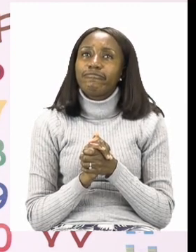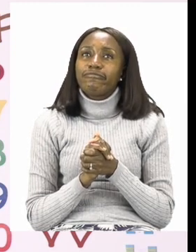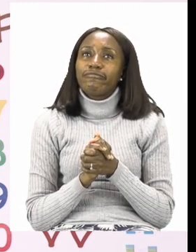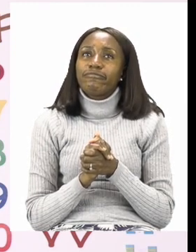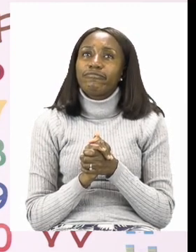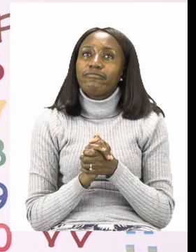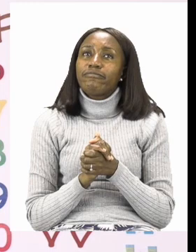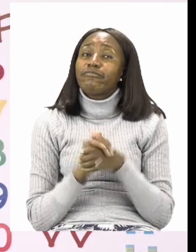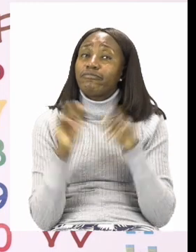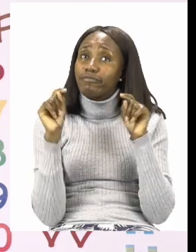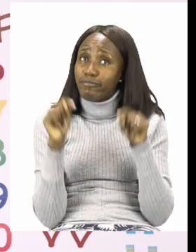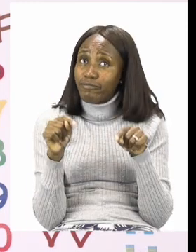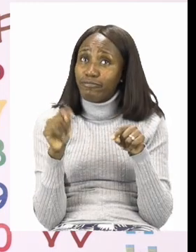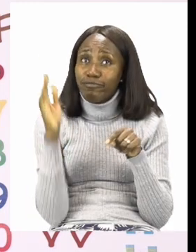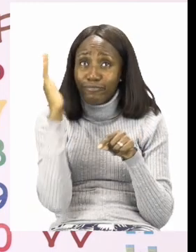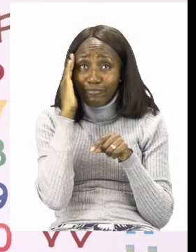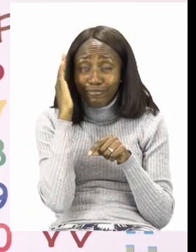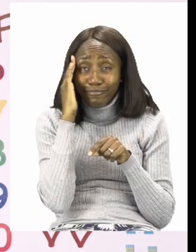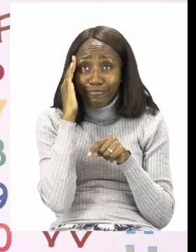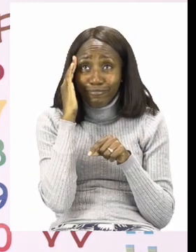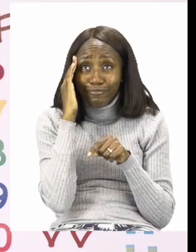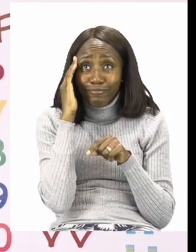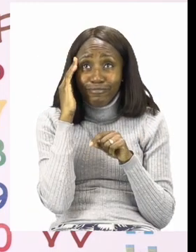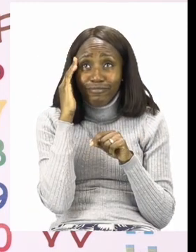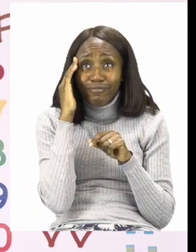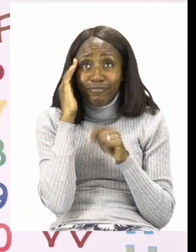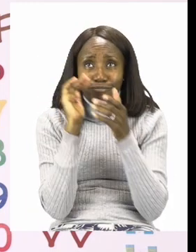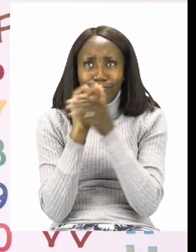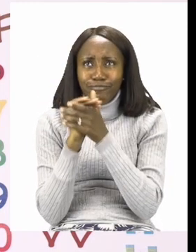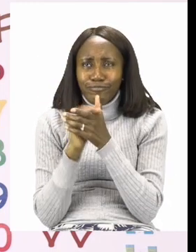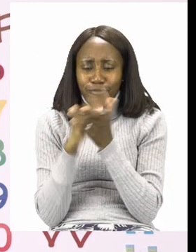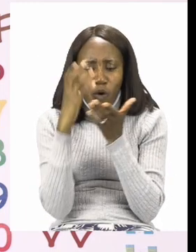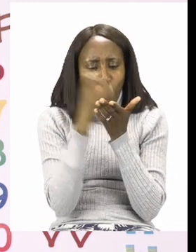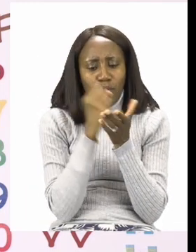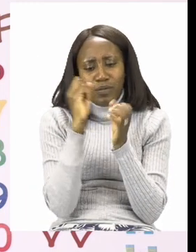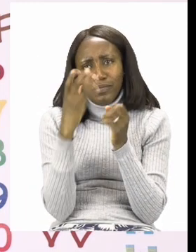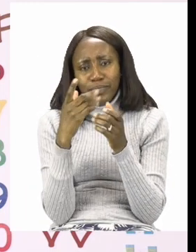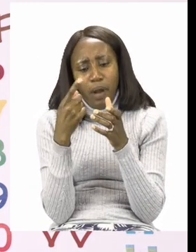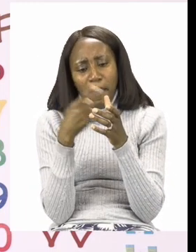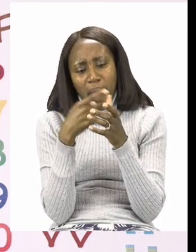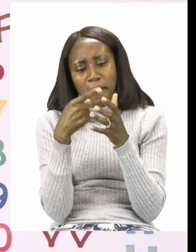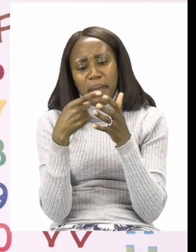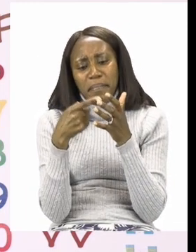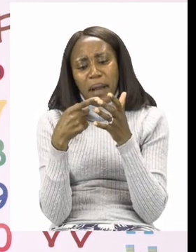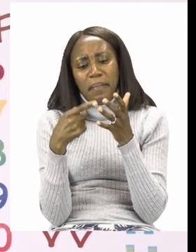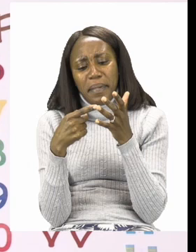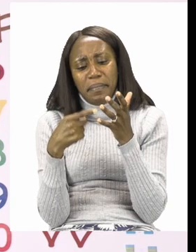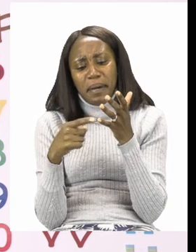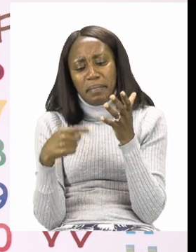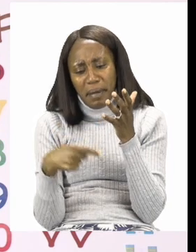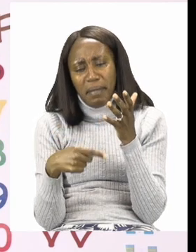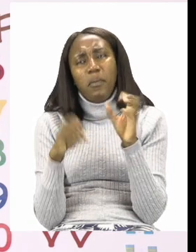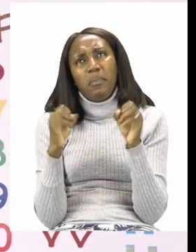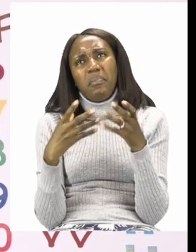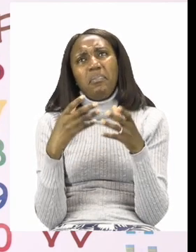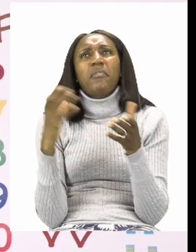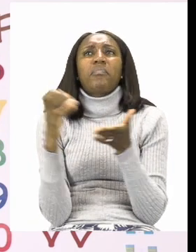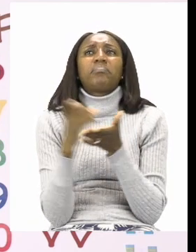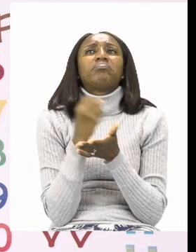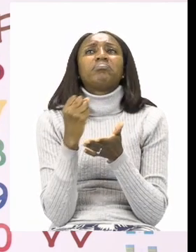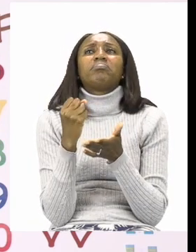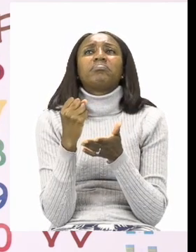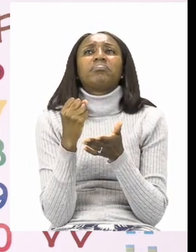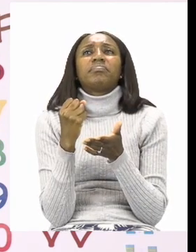So now we know how many medals was won by each one of our